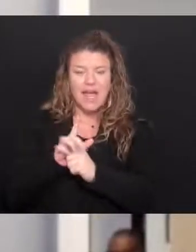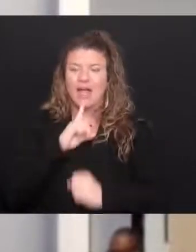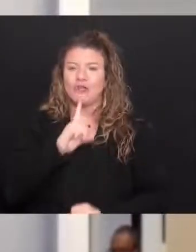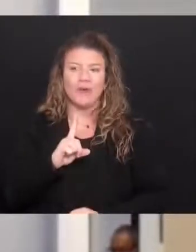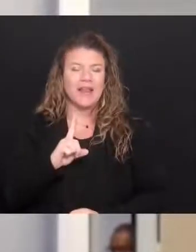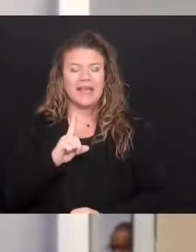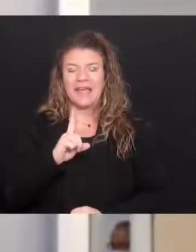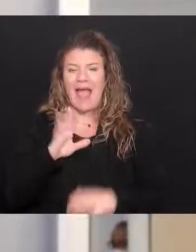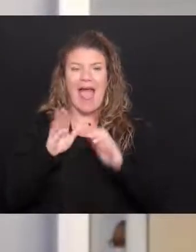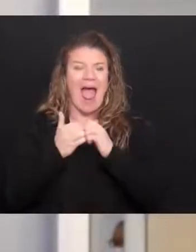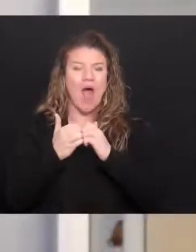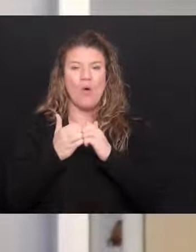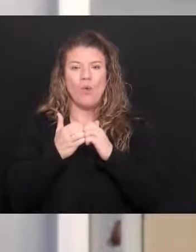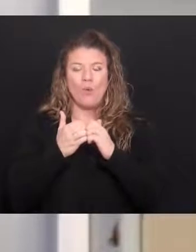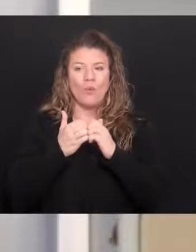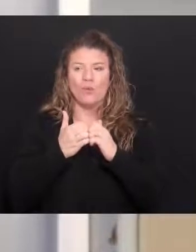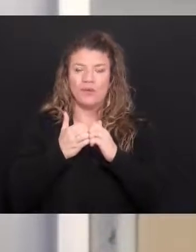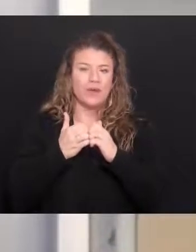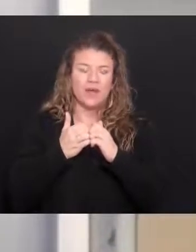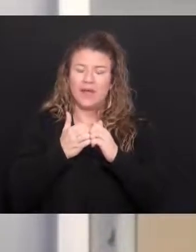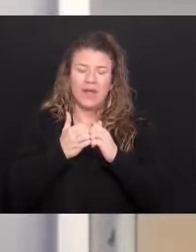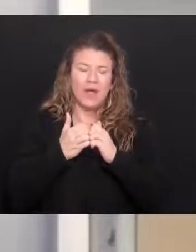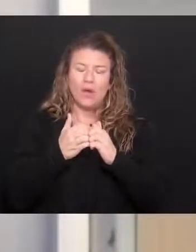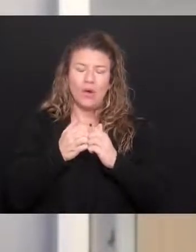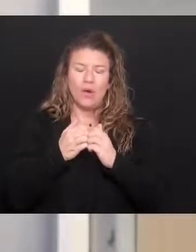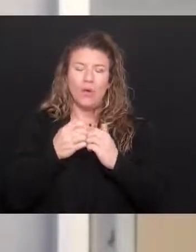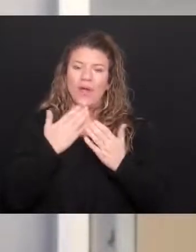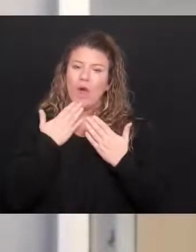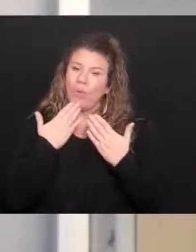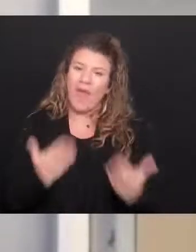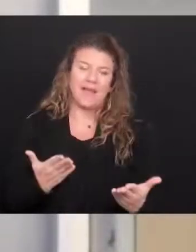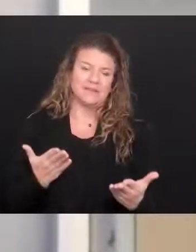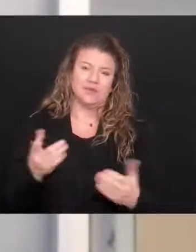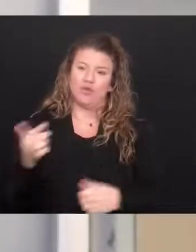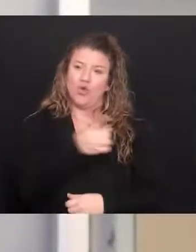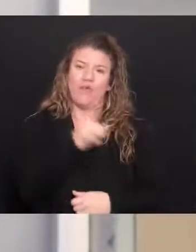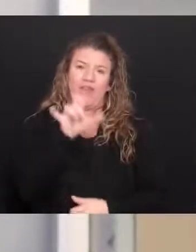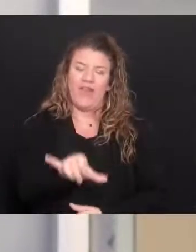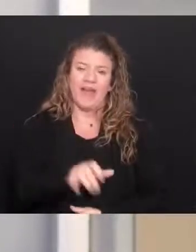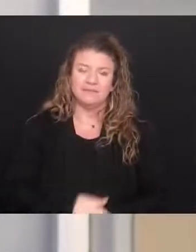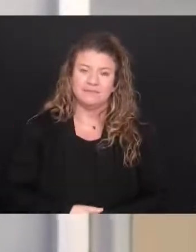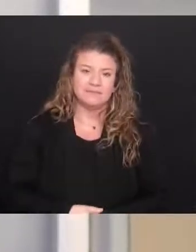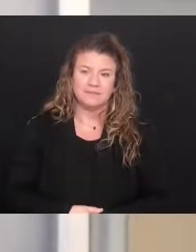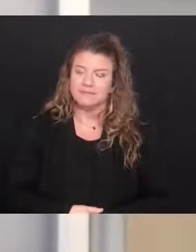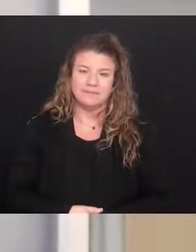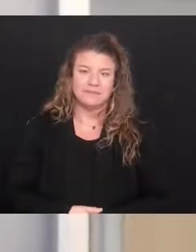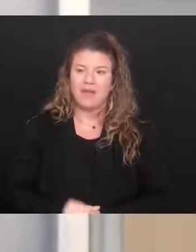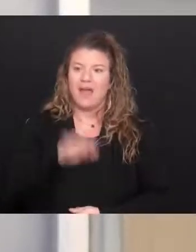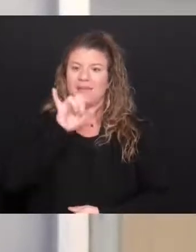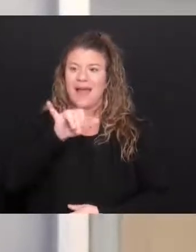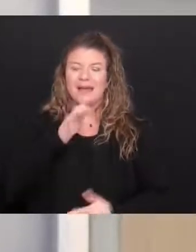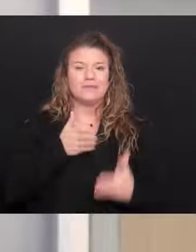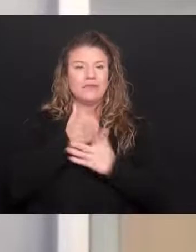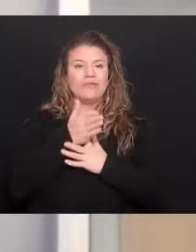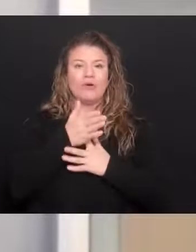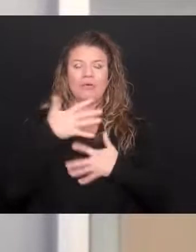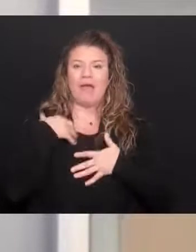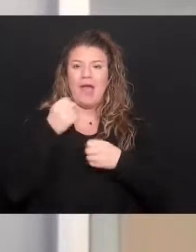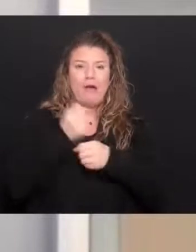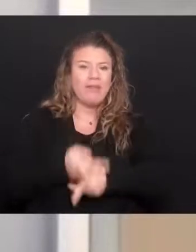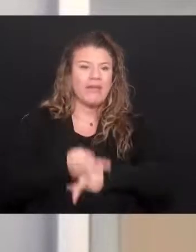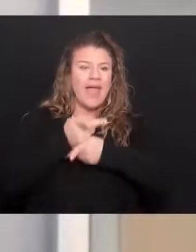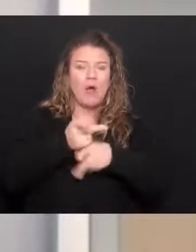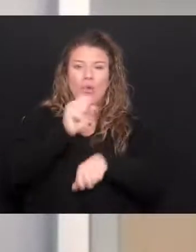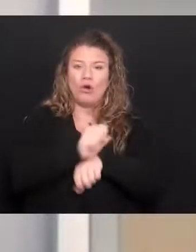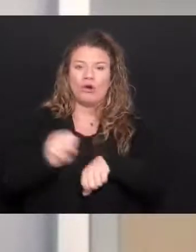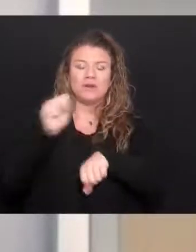we really owe a lot of thanks to you for that. And that extends to the healthcare workers in general in the whole